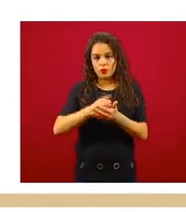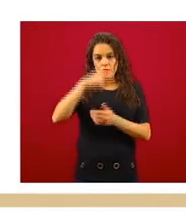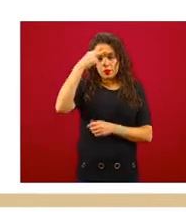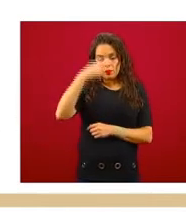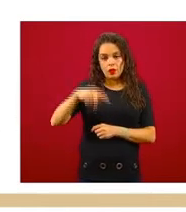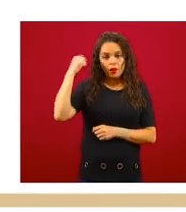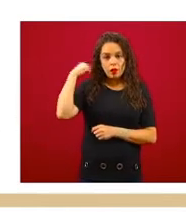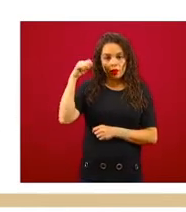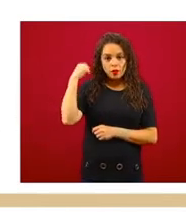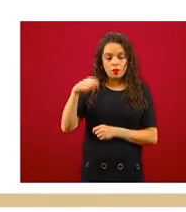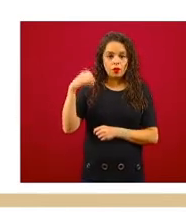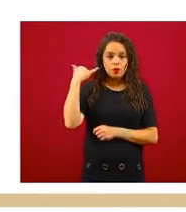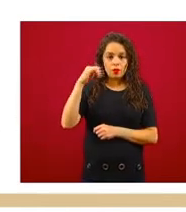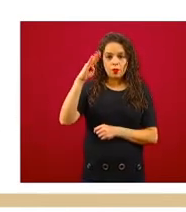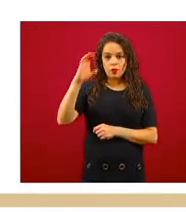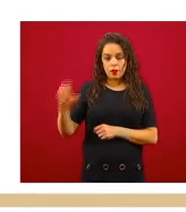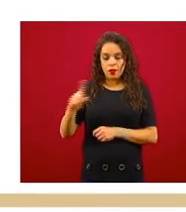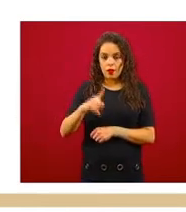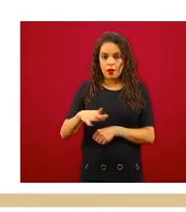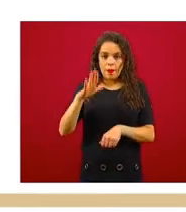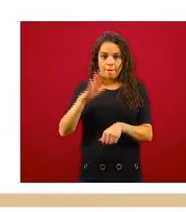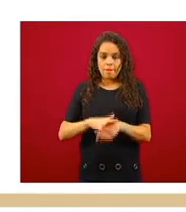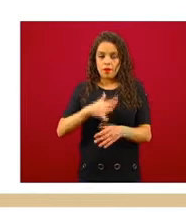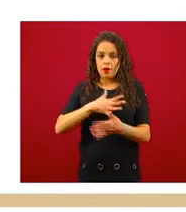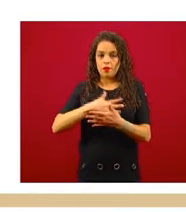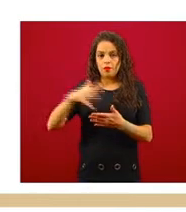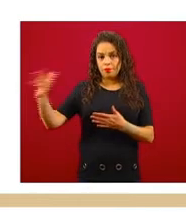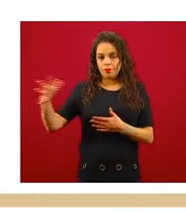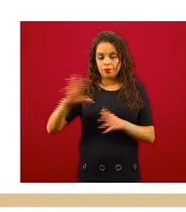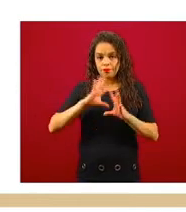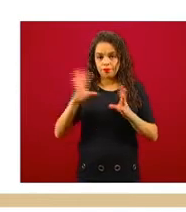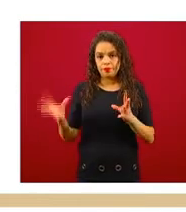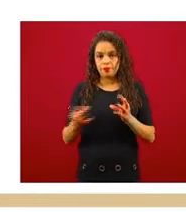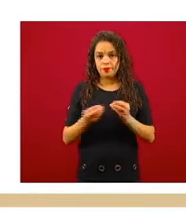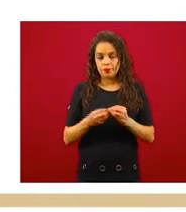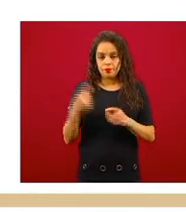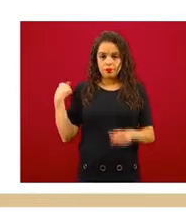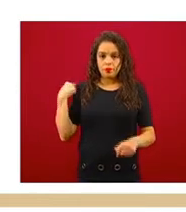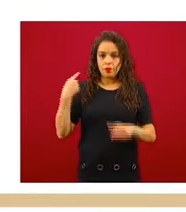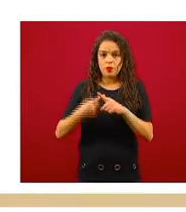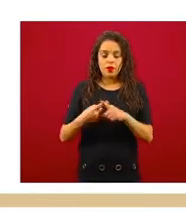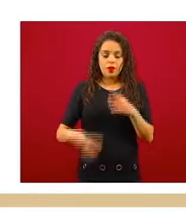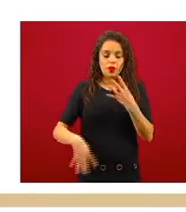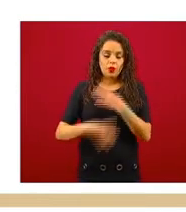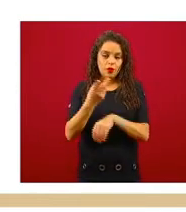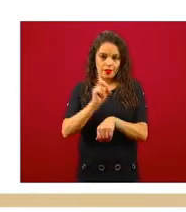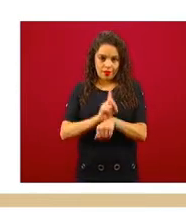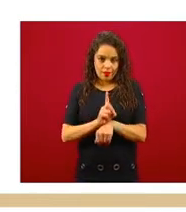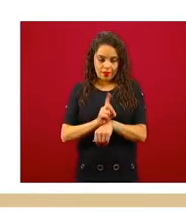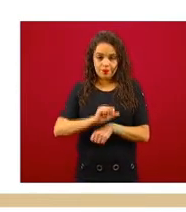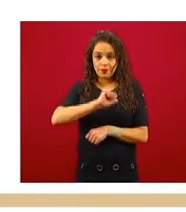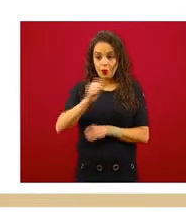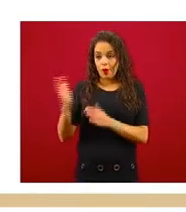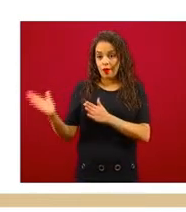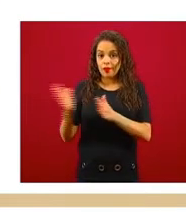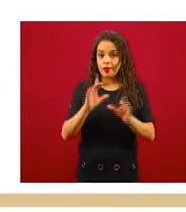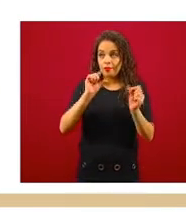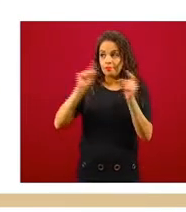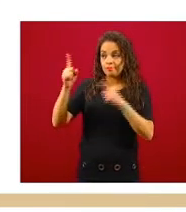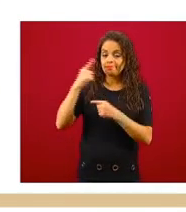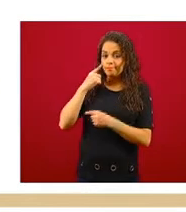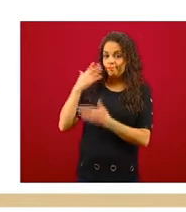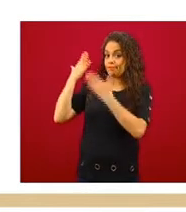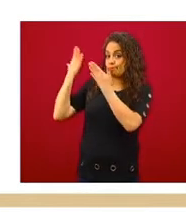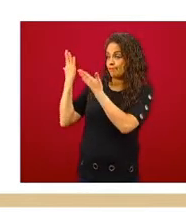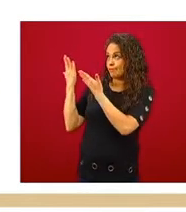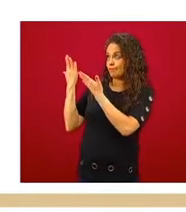Baja order. California son las que concentran Mexico City, la mayor Tabasco, tasa de Yucatan, and incidencia Baja en los últimos California are the 14 states días. that have the Veamos la highest siguiente incidence diapositiva, que es rates in the last